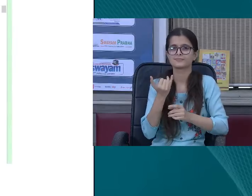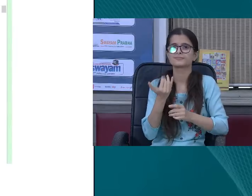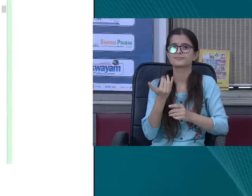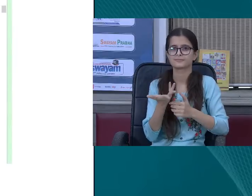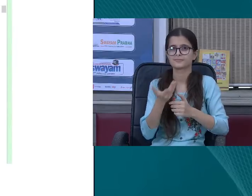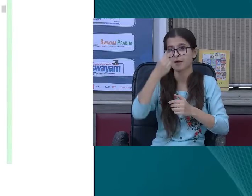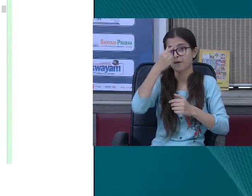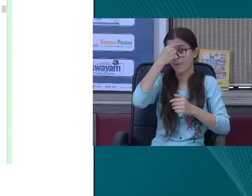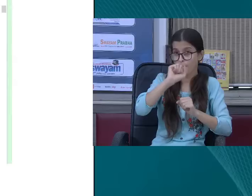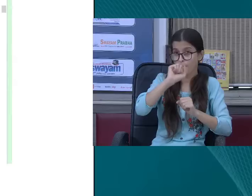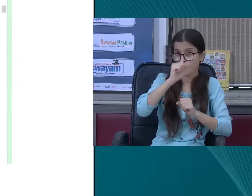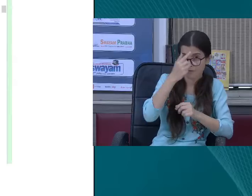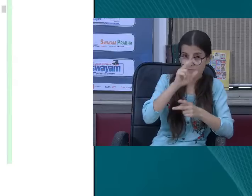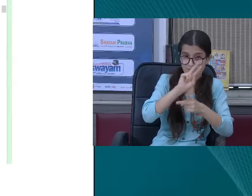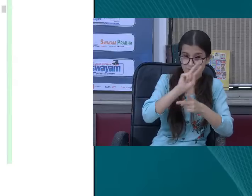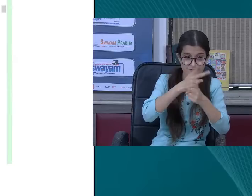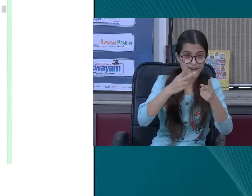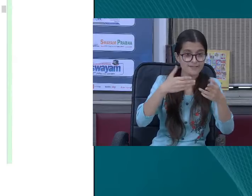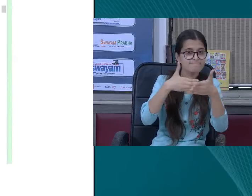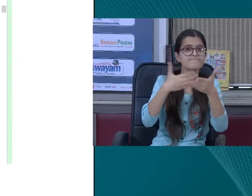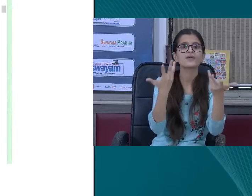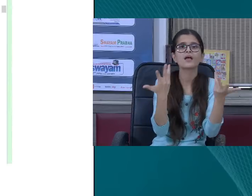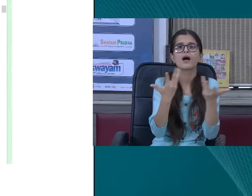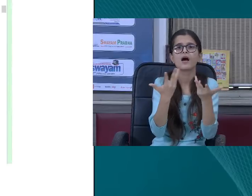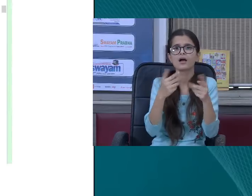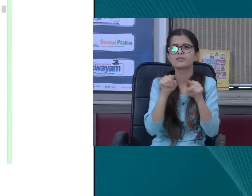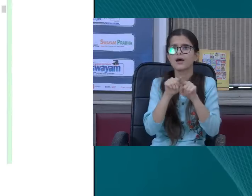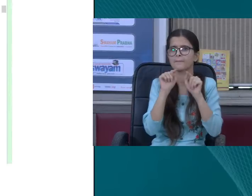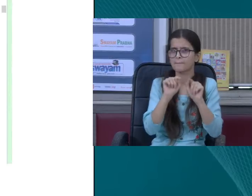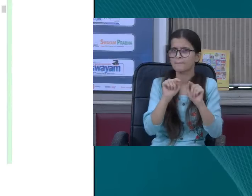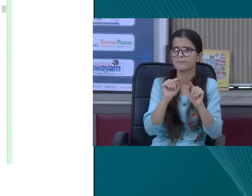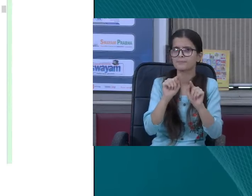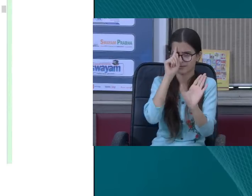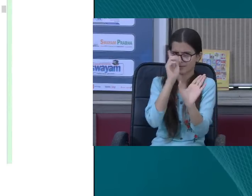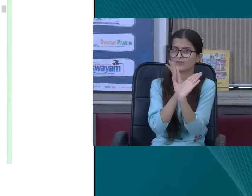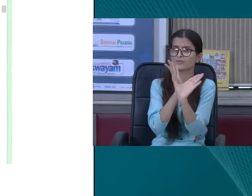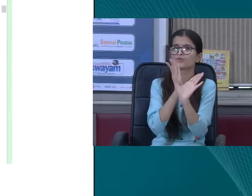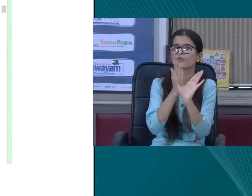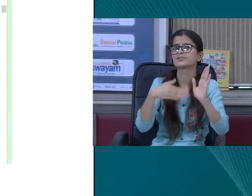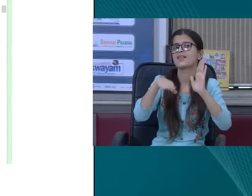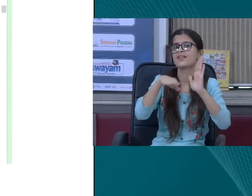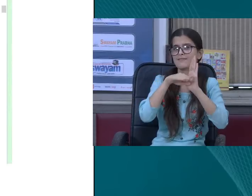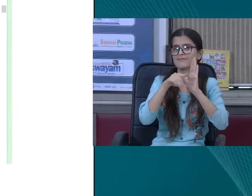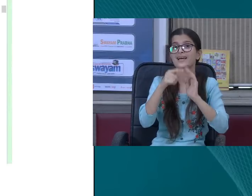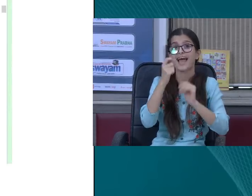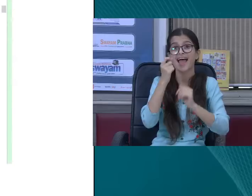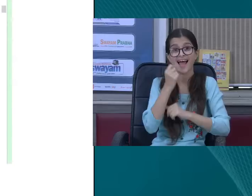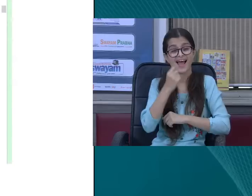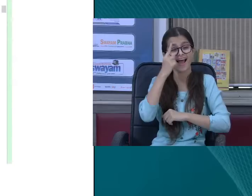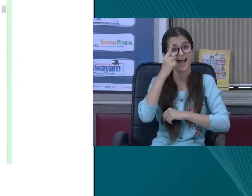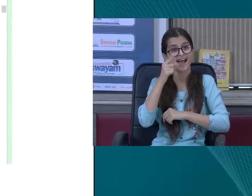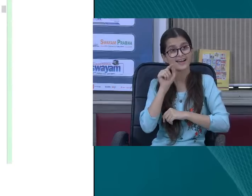problem. They can have problem at the phonological level itself. That means understanding how many words are there in a